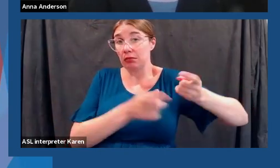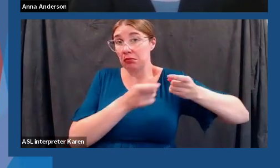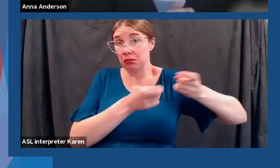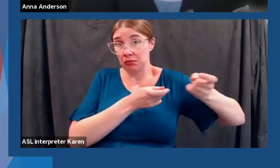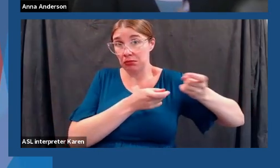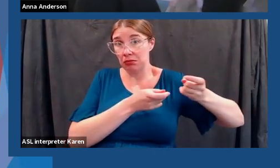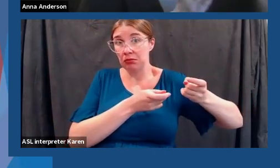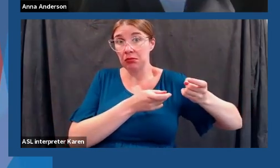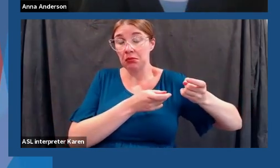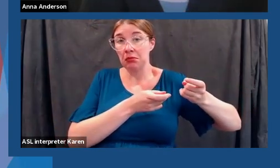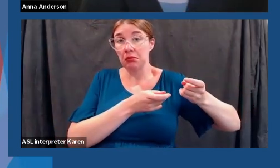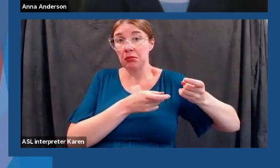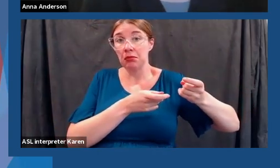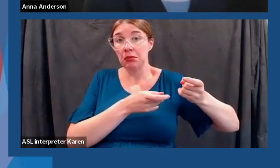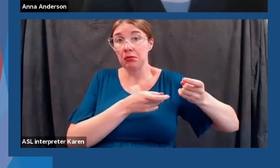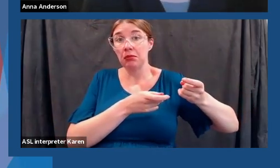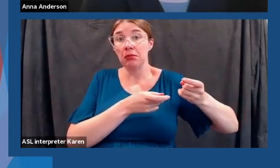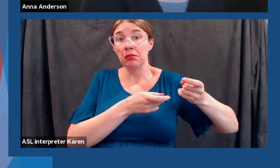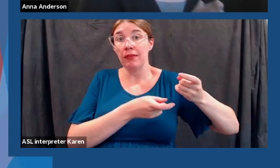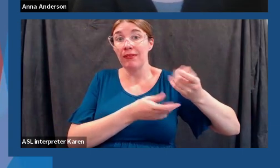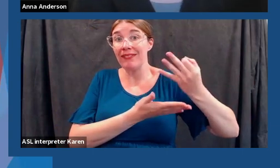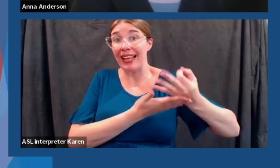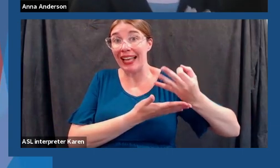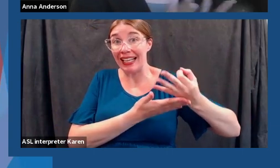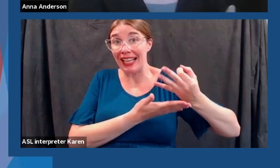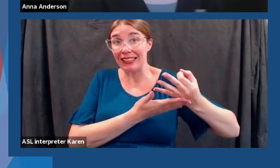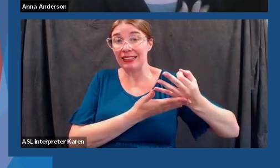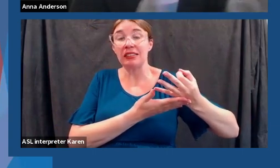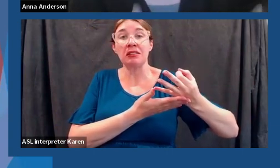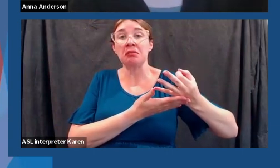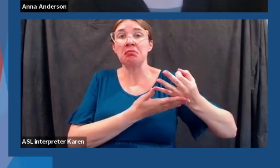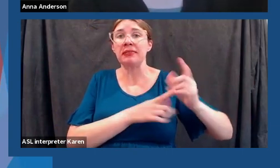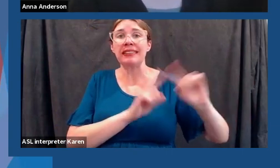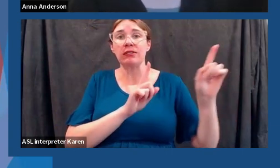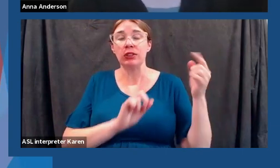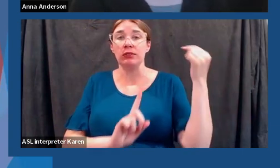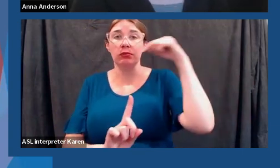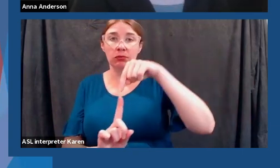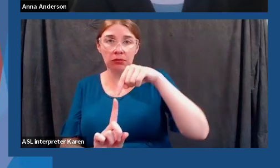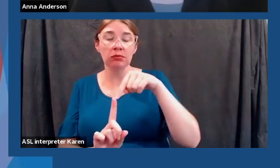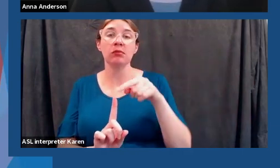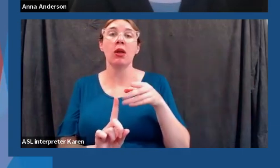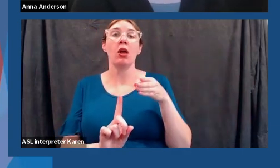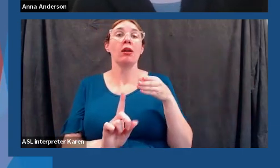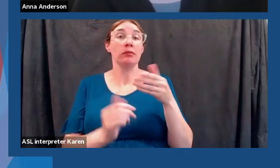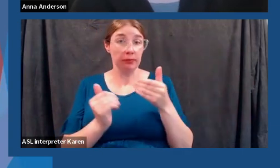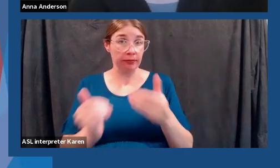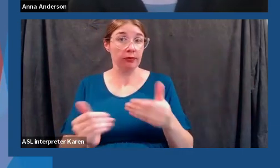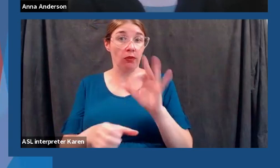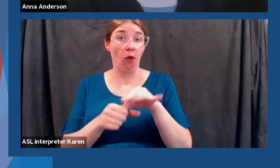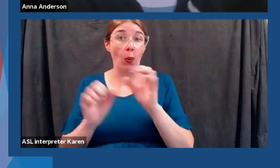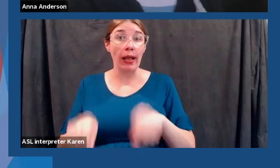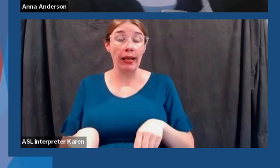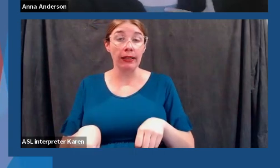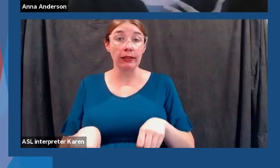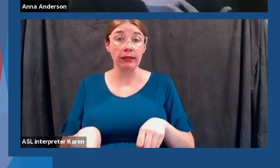that is the right to vote is not dealt with. It's only for the guardianship of the person. A person will lose the right